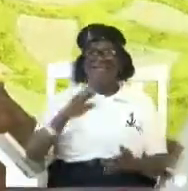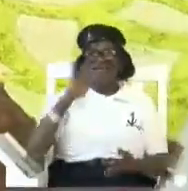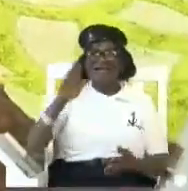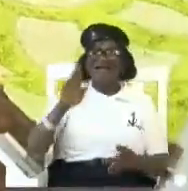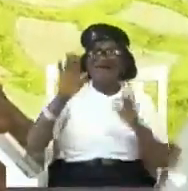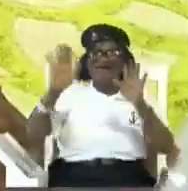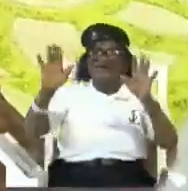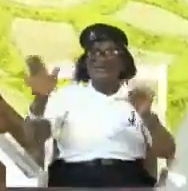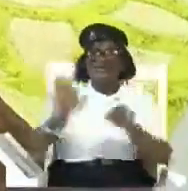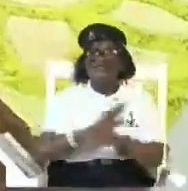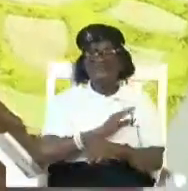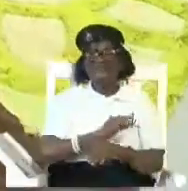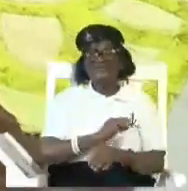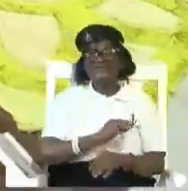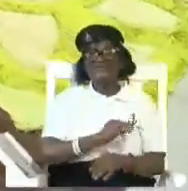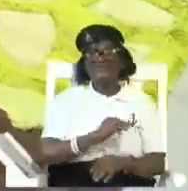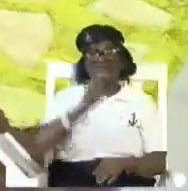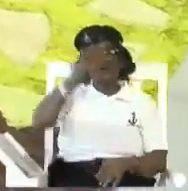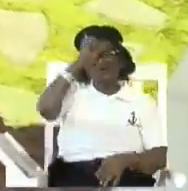royal fathers.